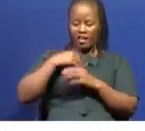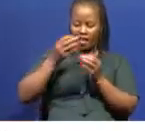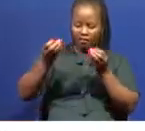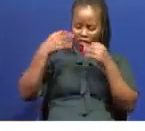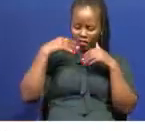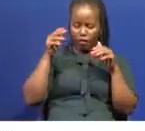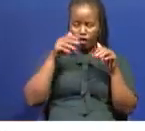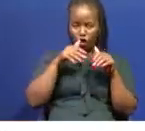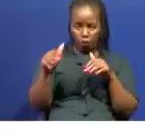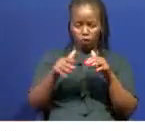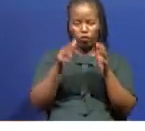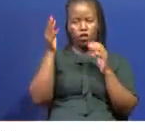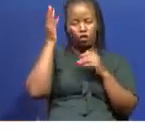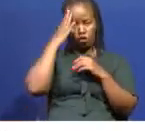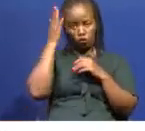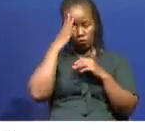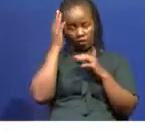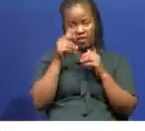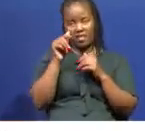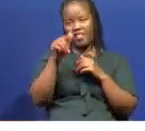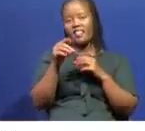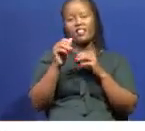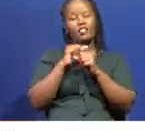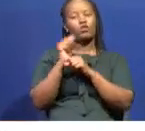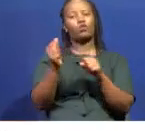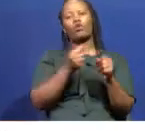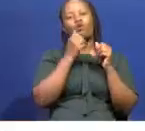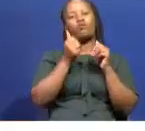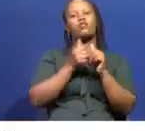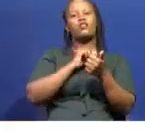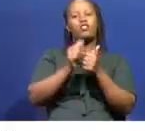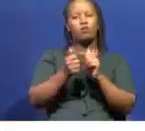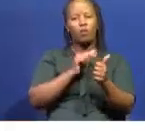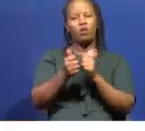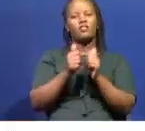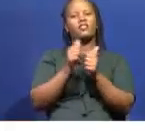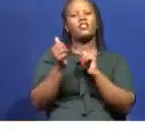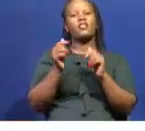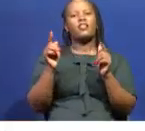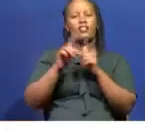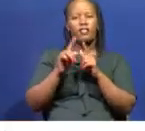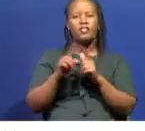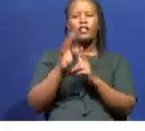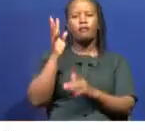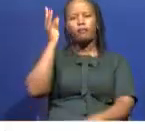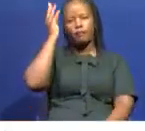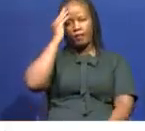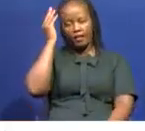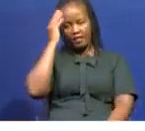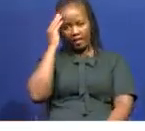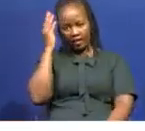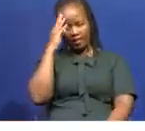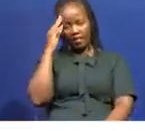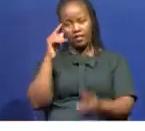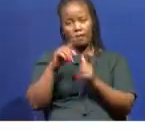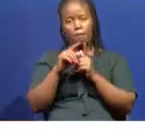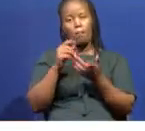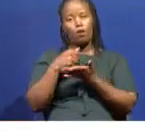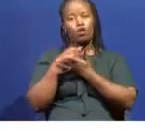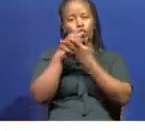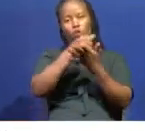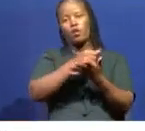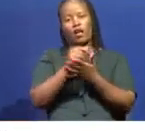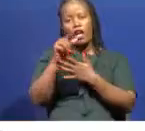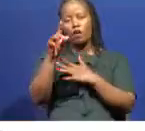this sport as a career. This is how we are making money, and it pushes you to grind